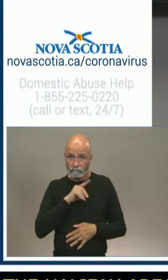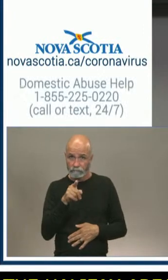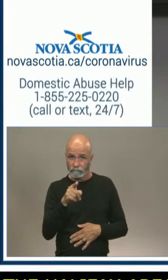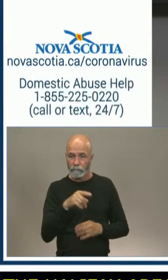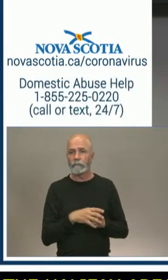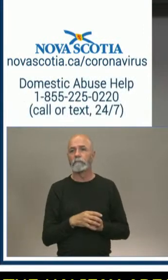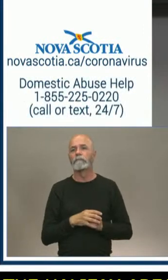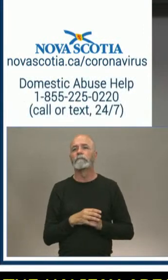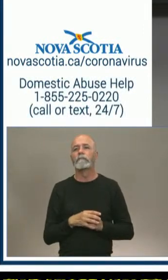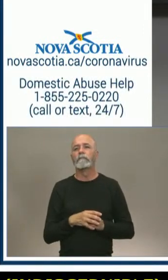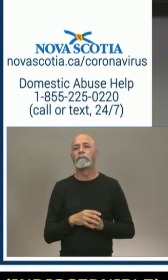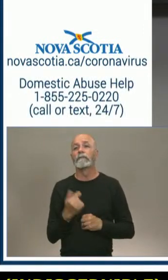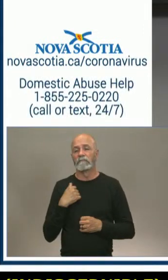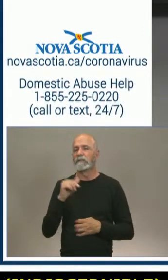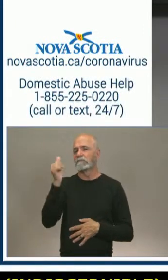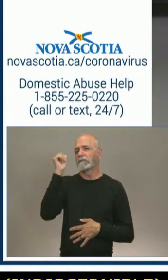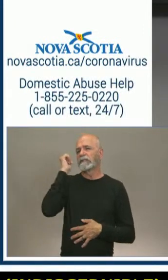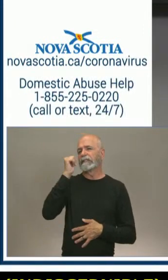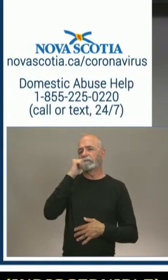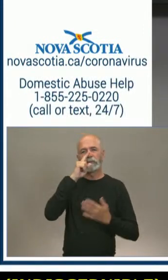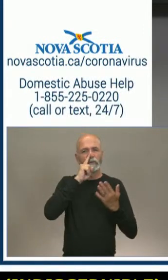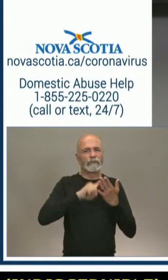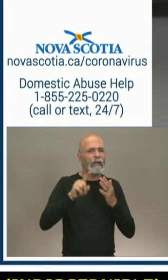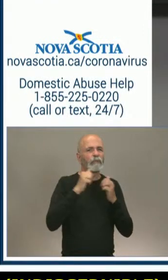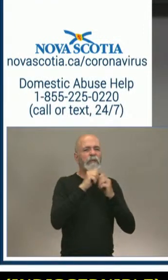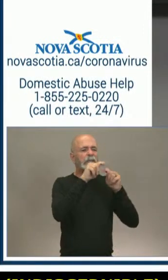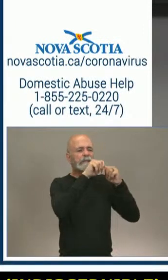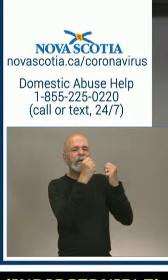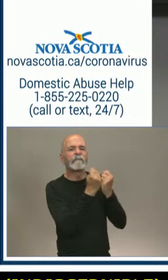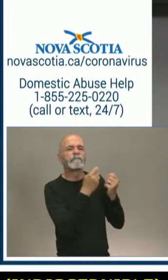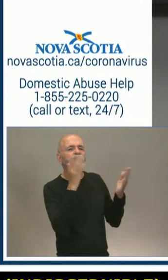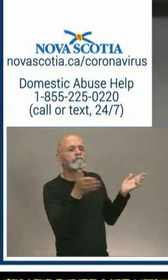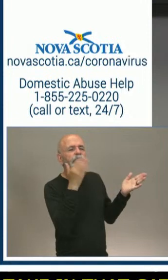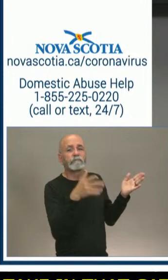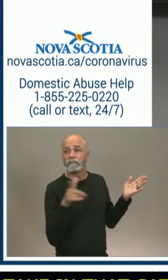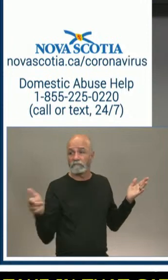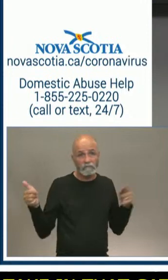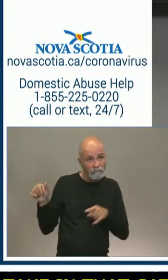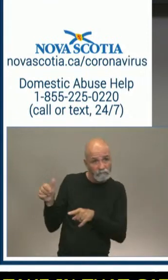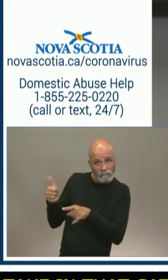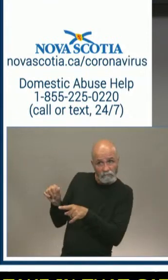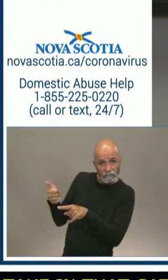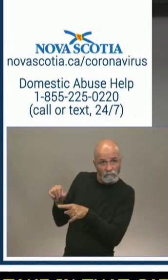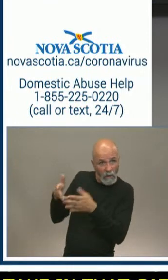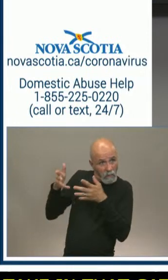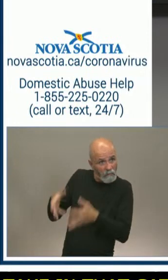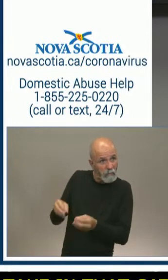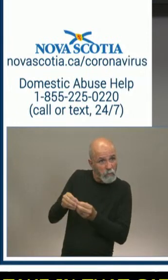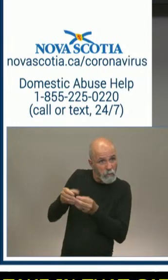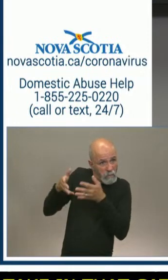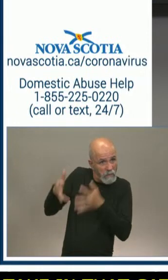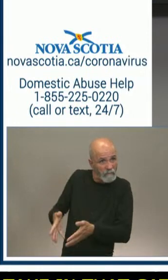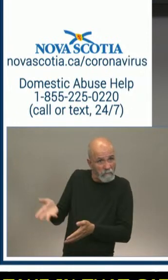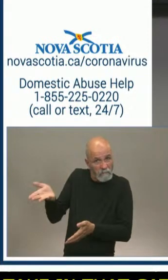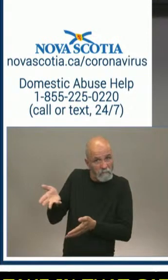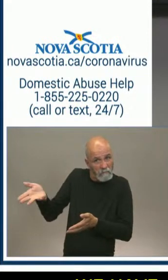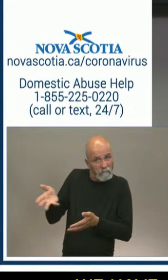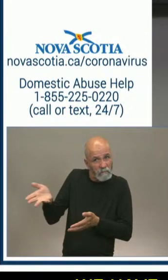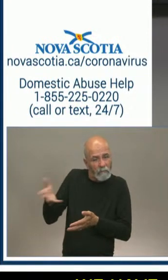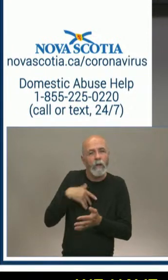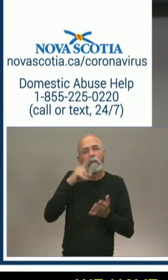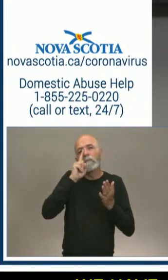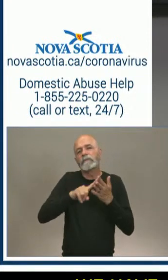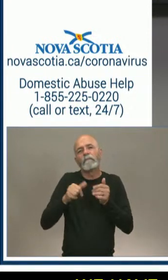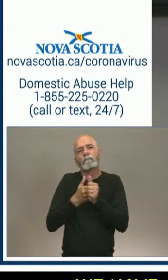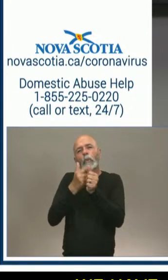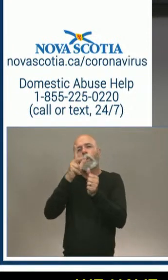check-in every day with the vaccine team. They look at a supply of vaccine and vaccine appointments twice a day, and keep so